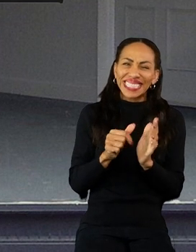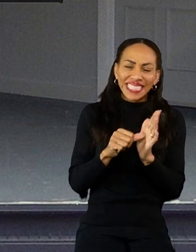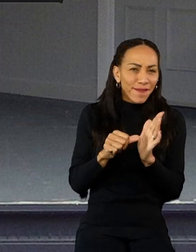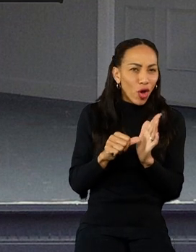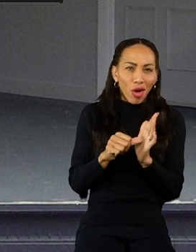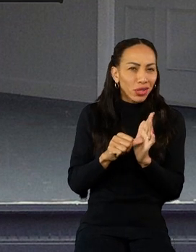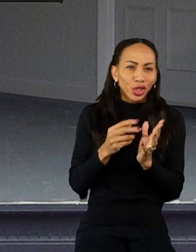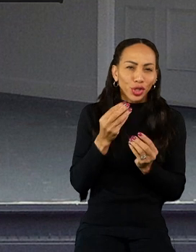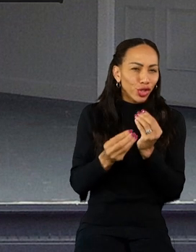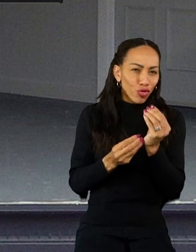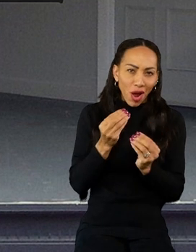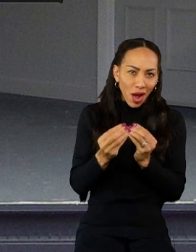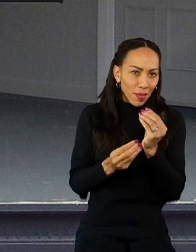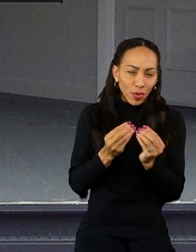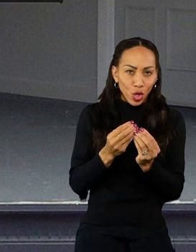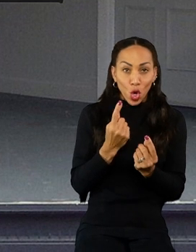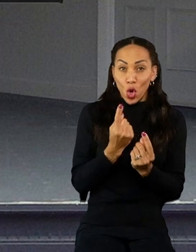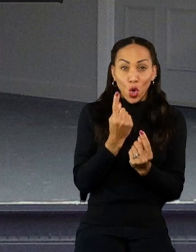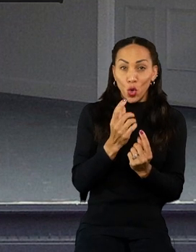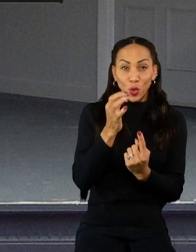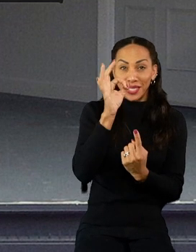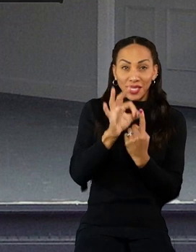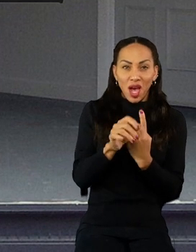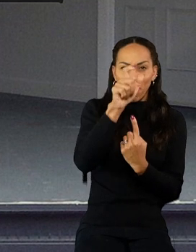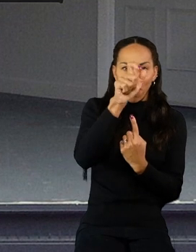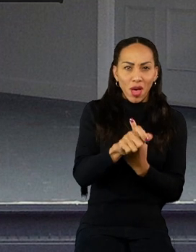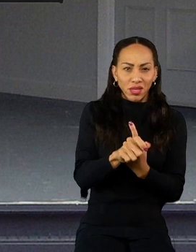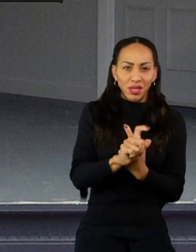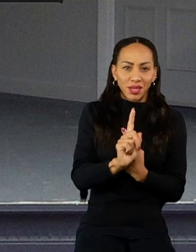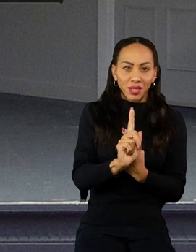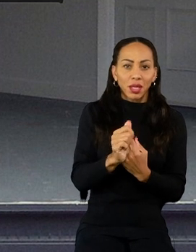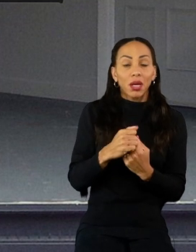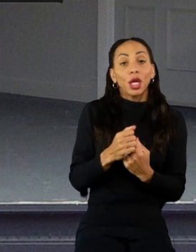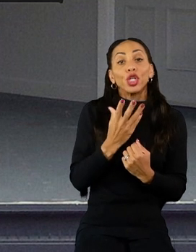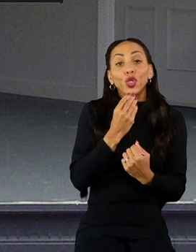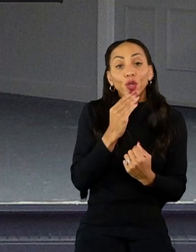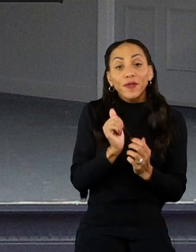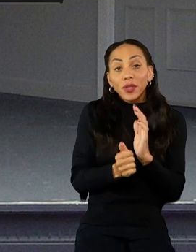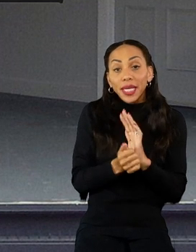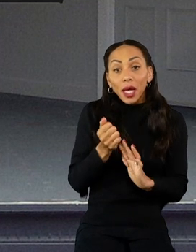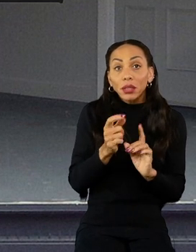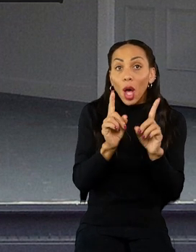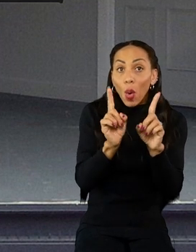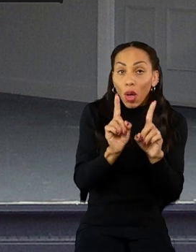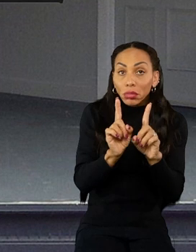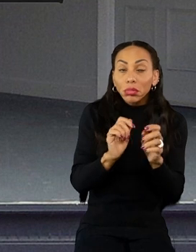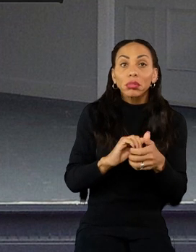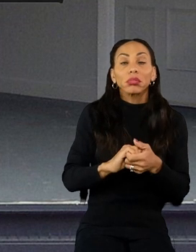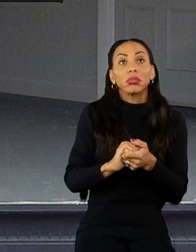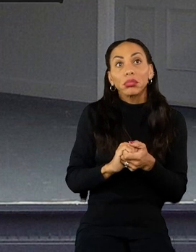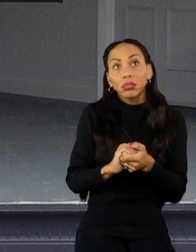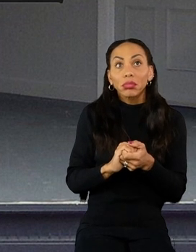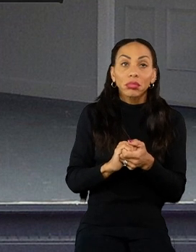take some creative ownership over that aspect of it. It's quite difficult to describe what sort of person would be. I think their